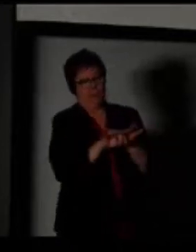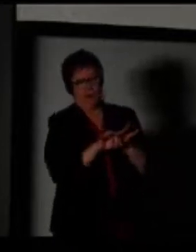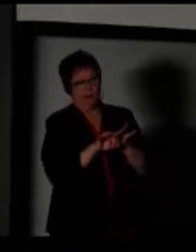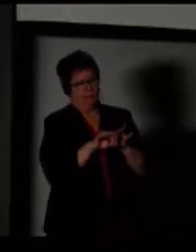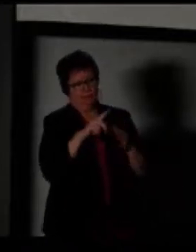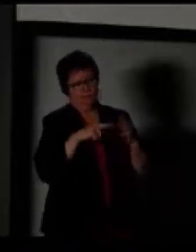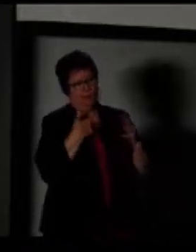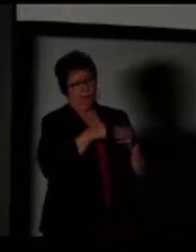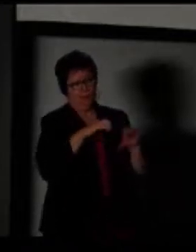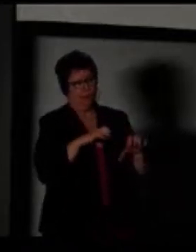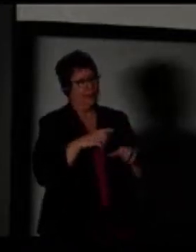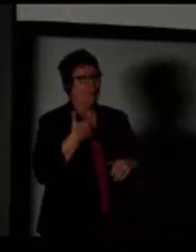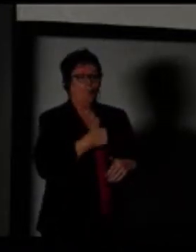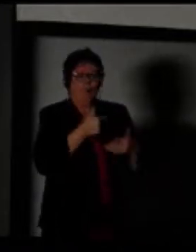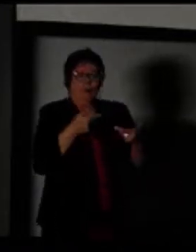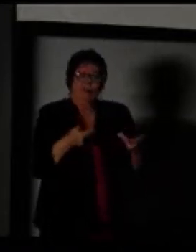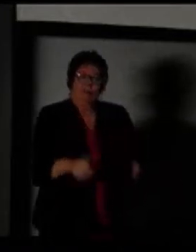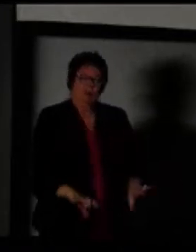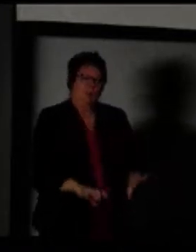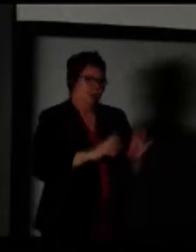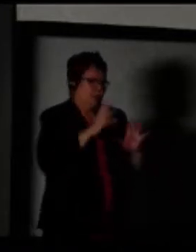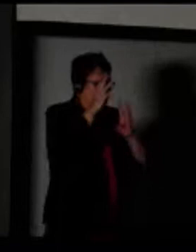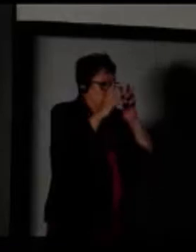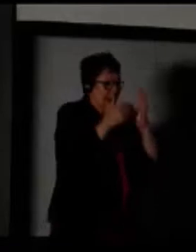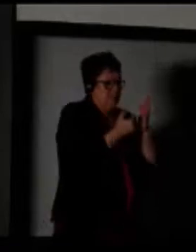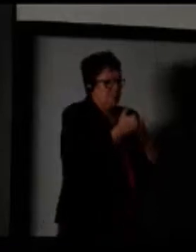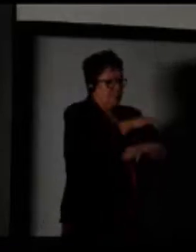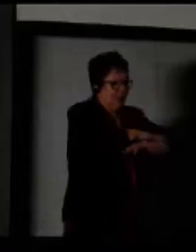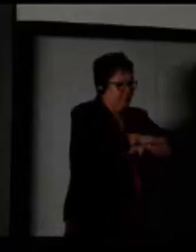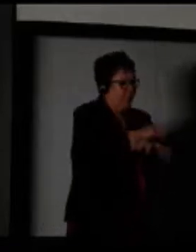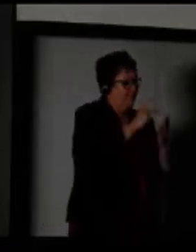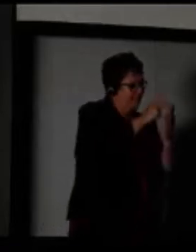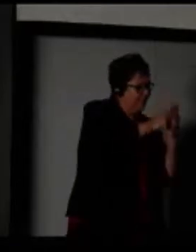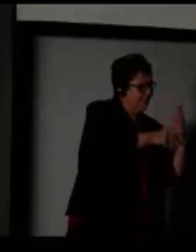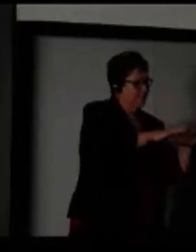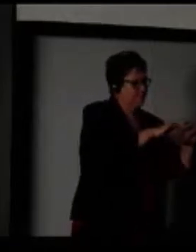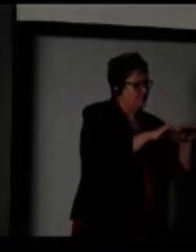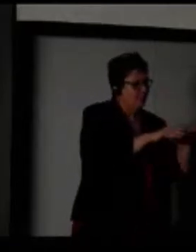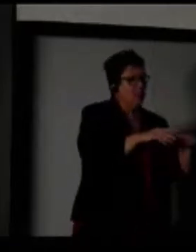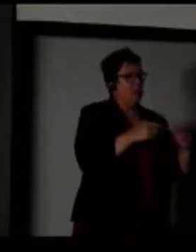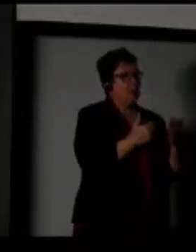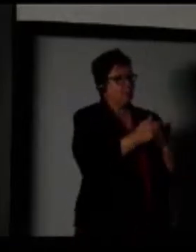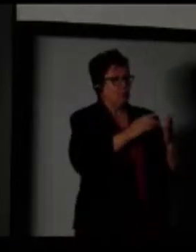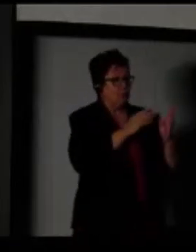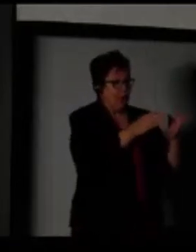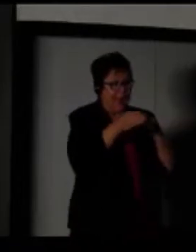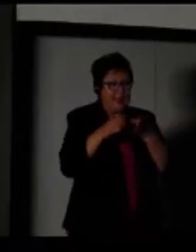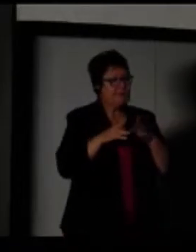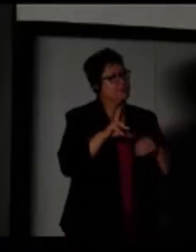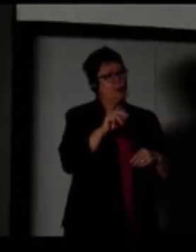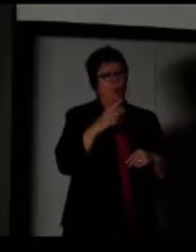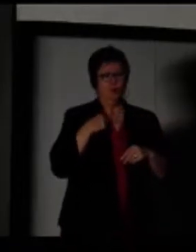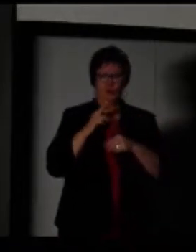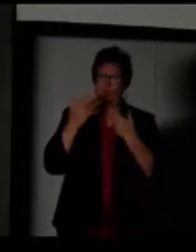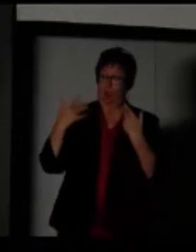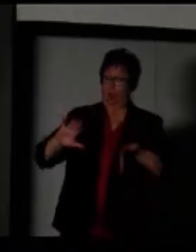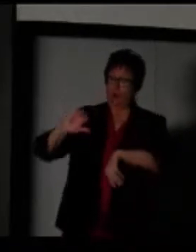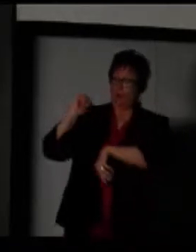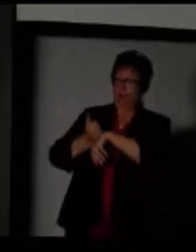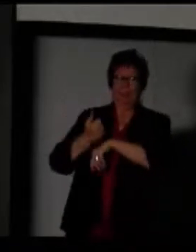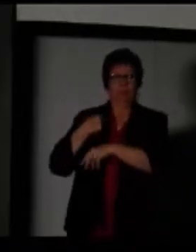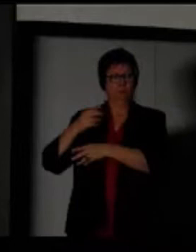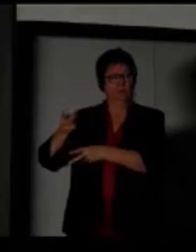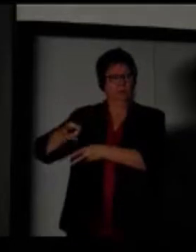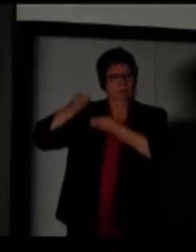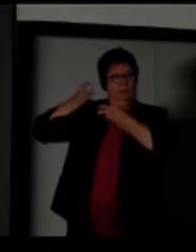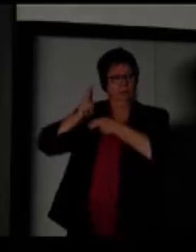this is not that we're creating new platforms or new ways of doing it. We're using existing platforms. And I think